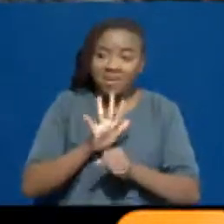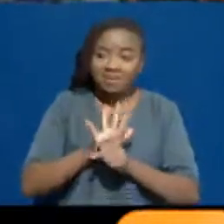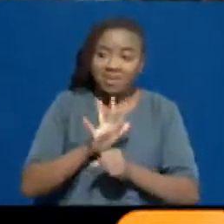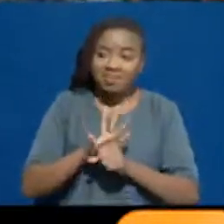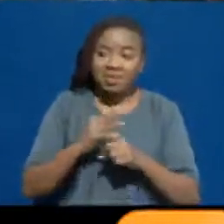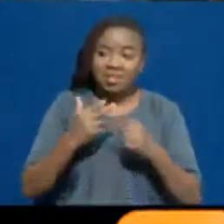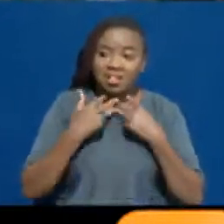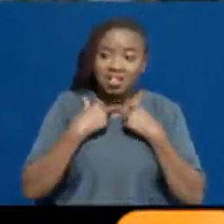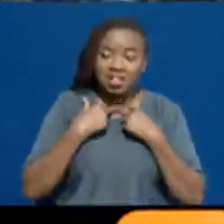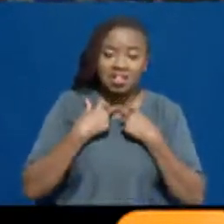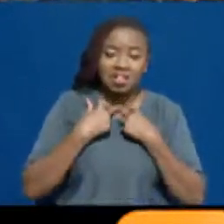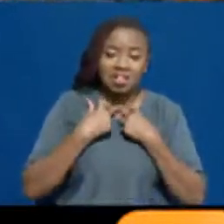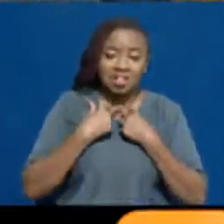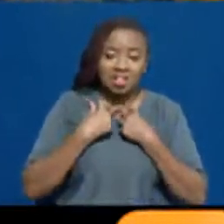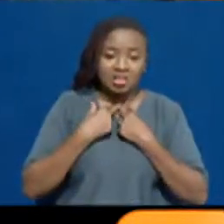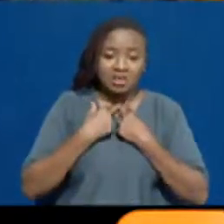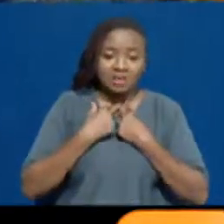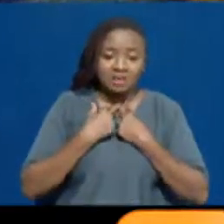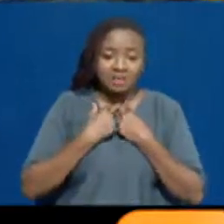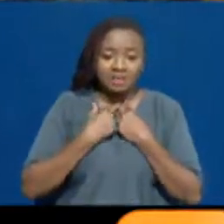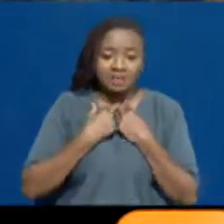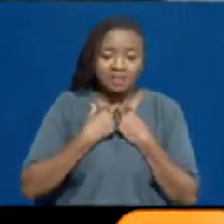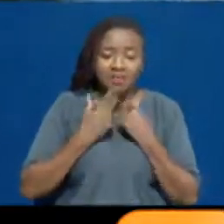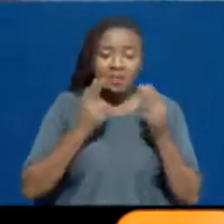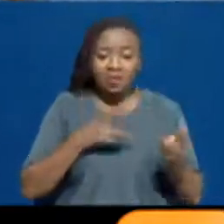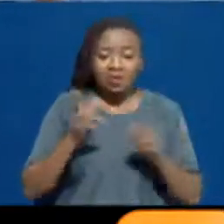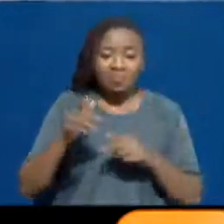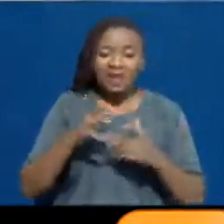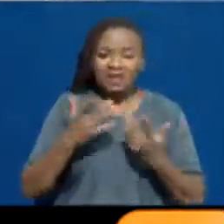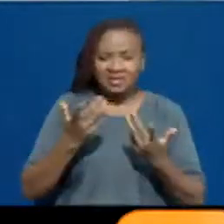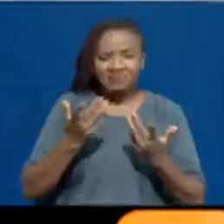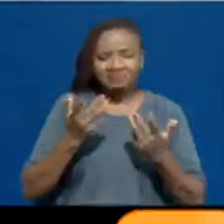normally a bit higher. And farms are normally